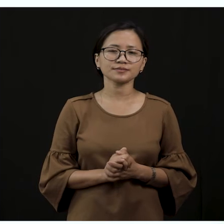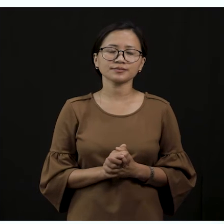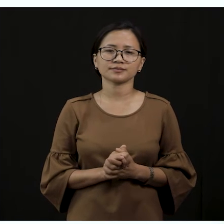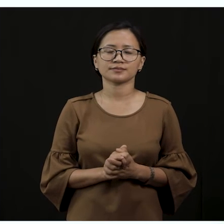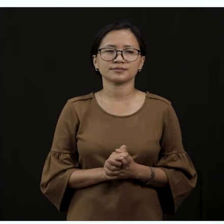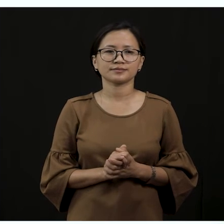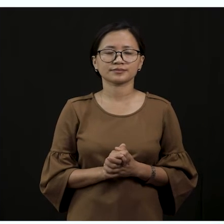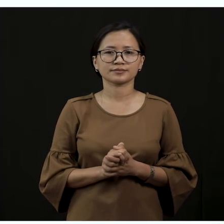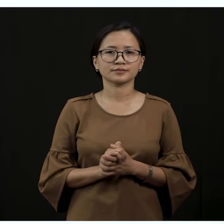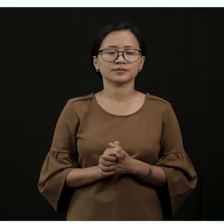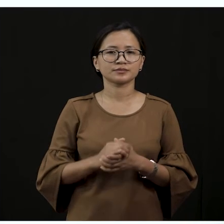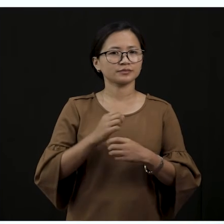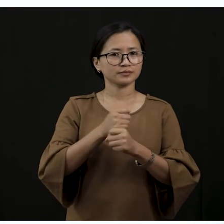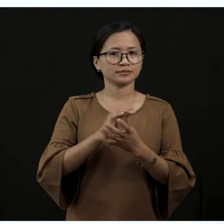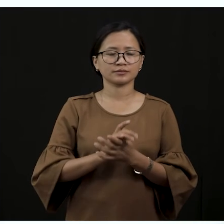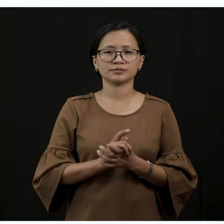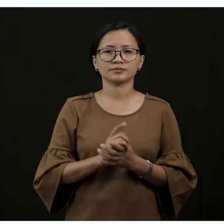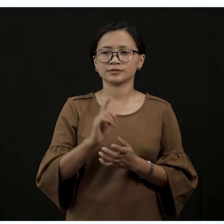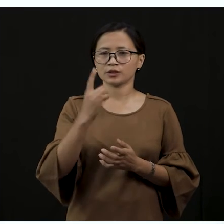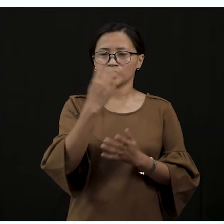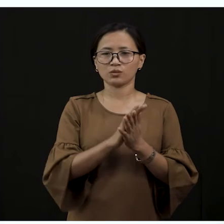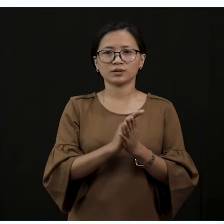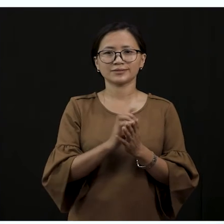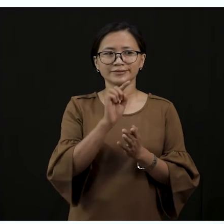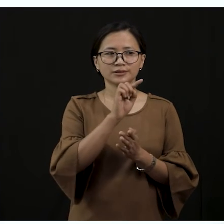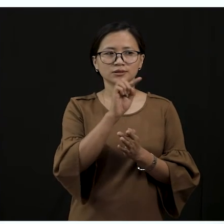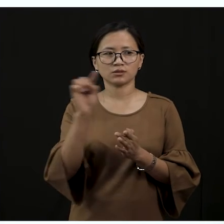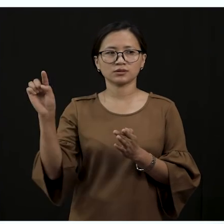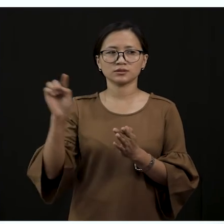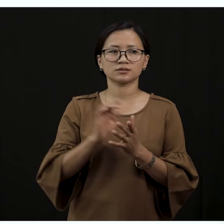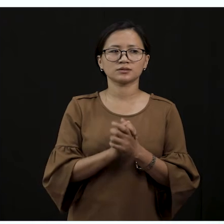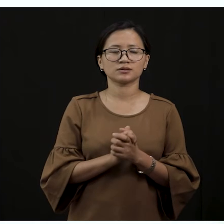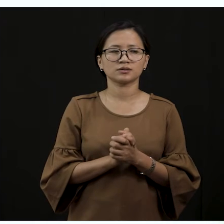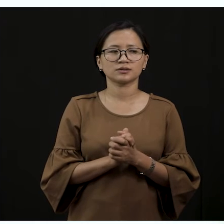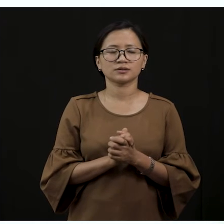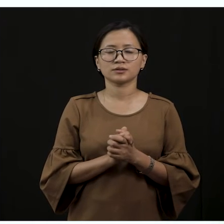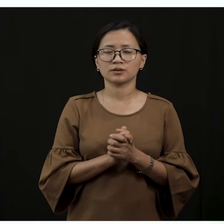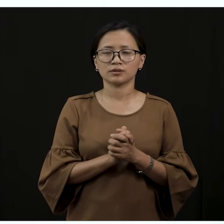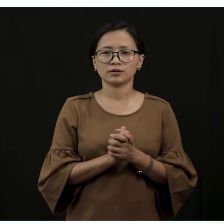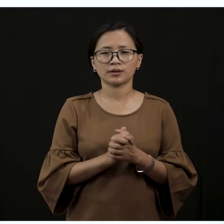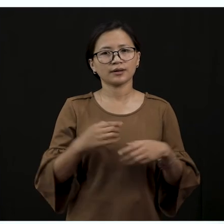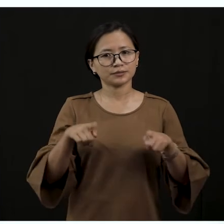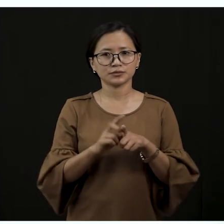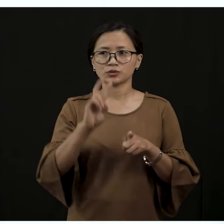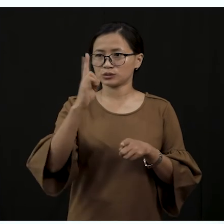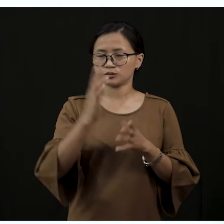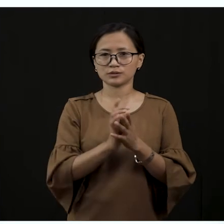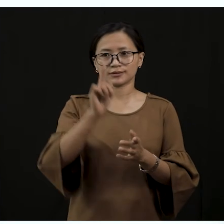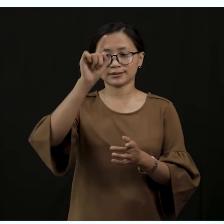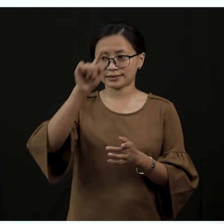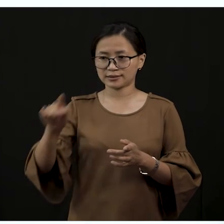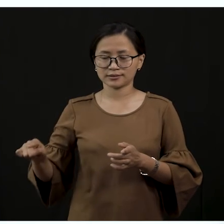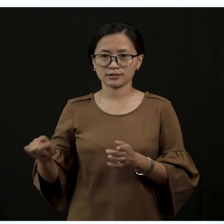triangle. It's made up of one horizontal line and two slanting lines.